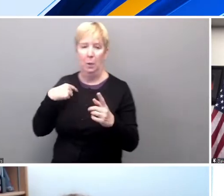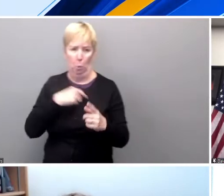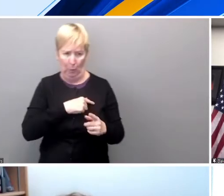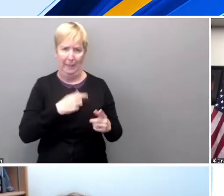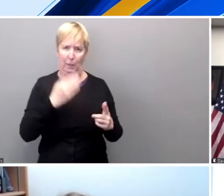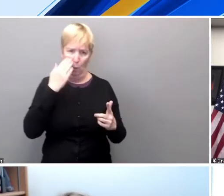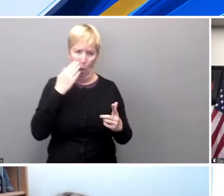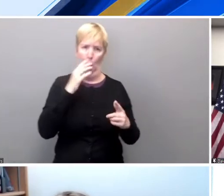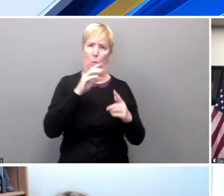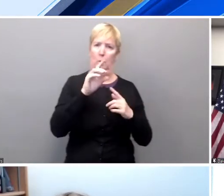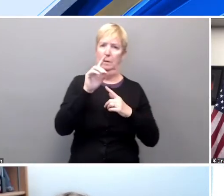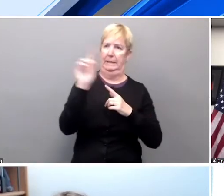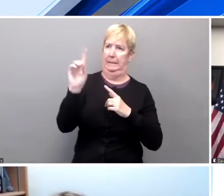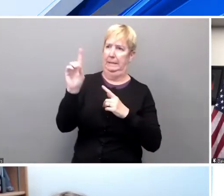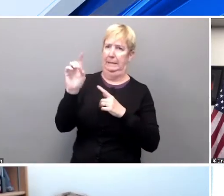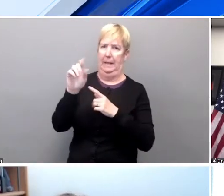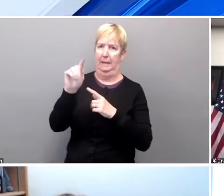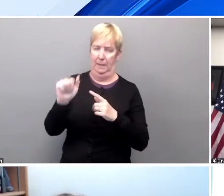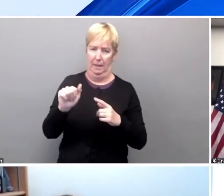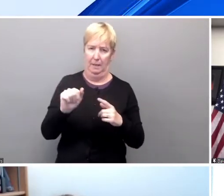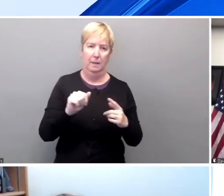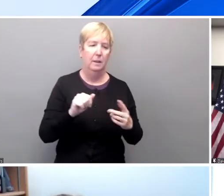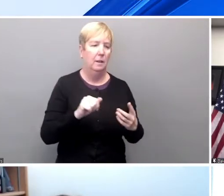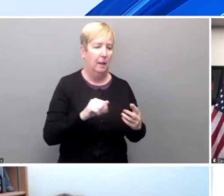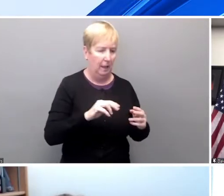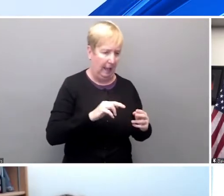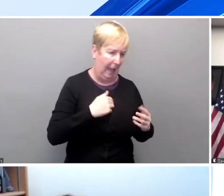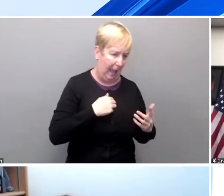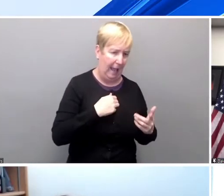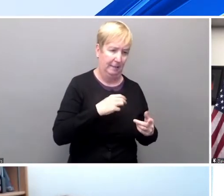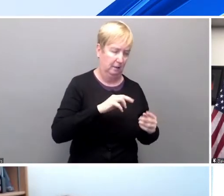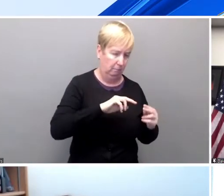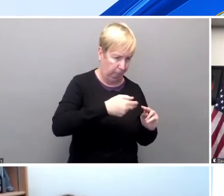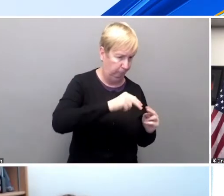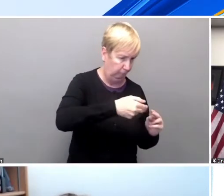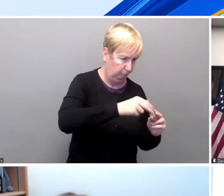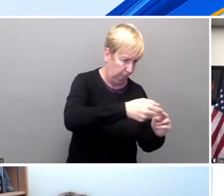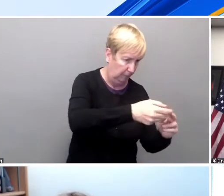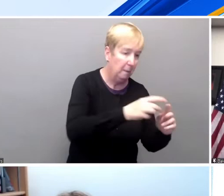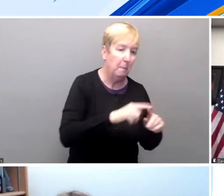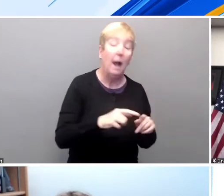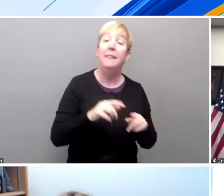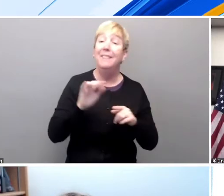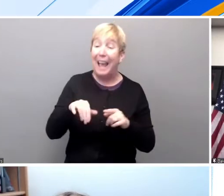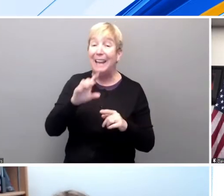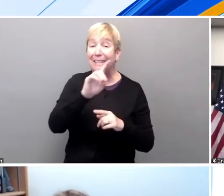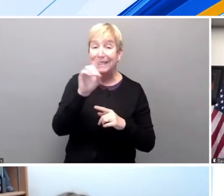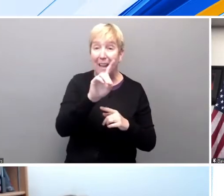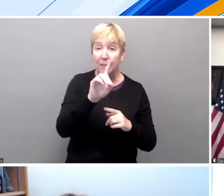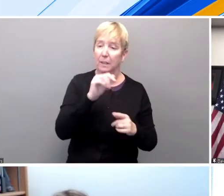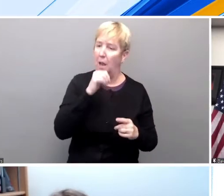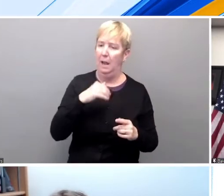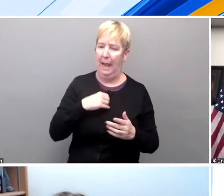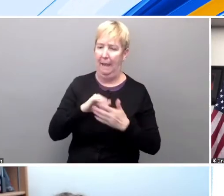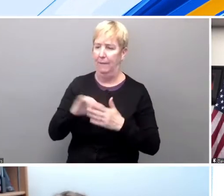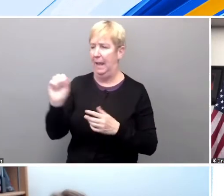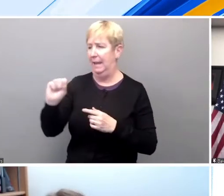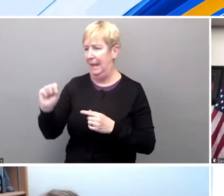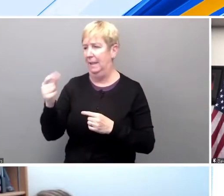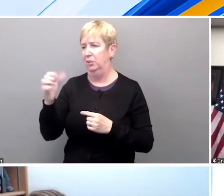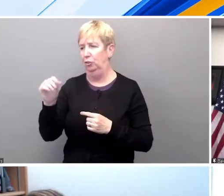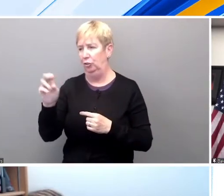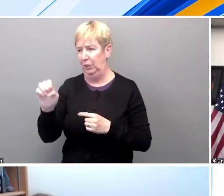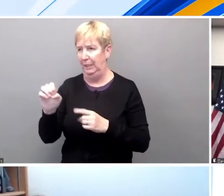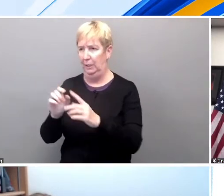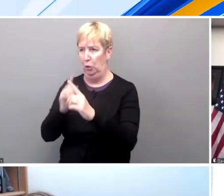Delta, and Delta doesn't have that S gene target failure. So if we start seeing that,